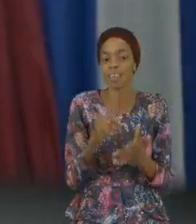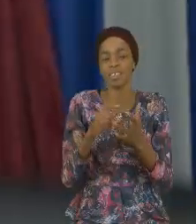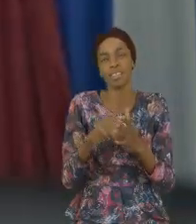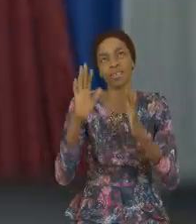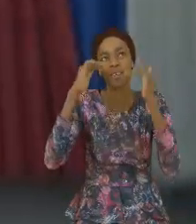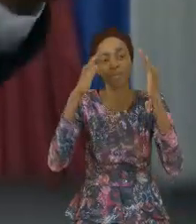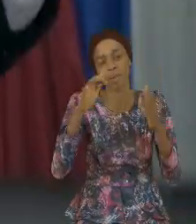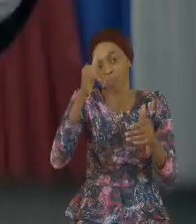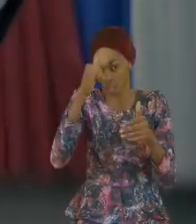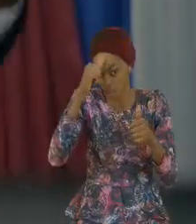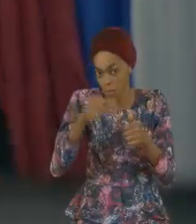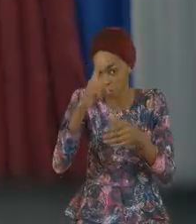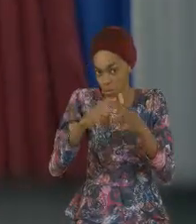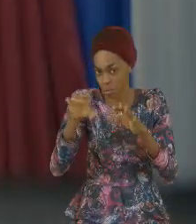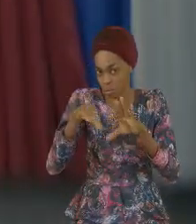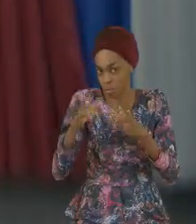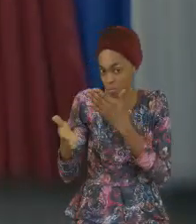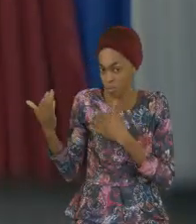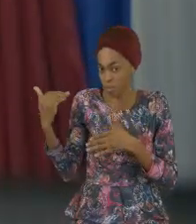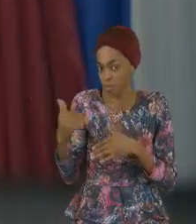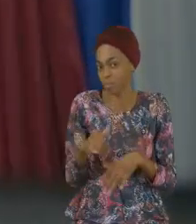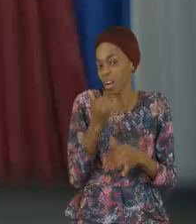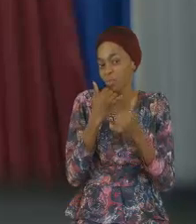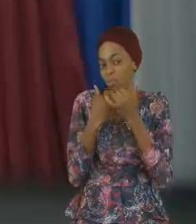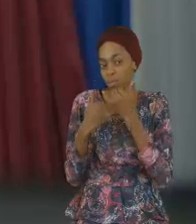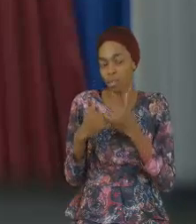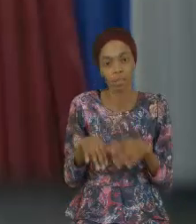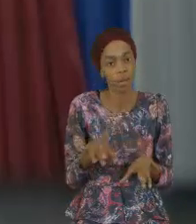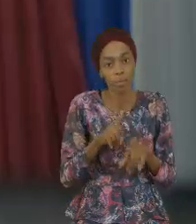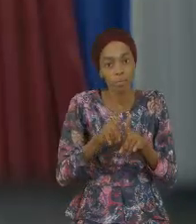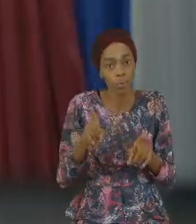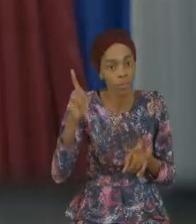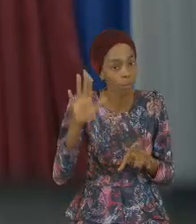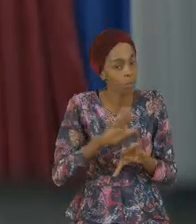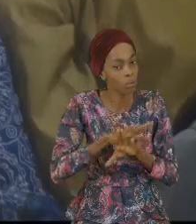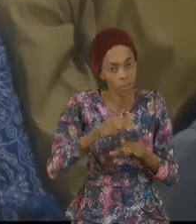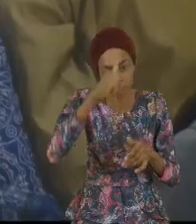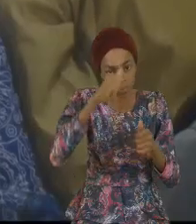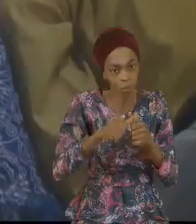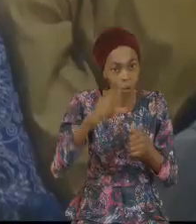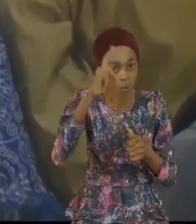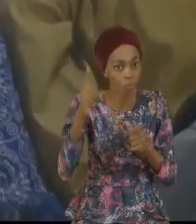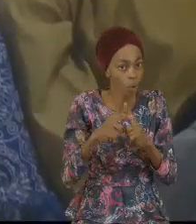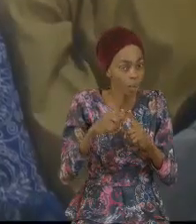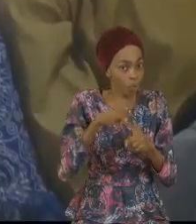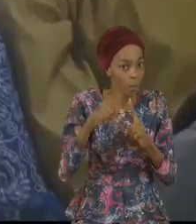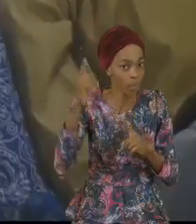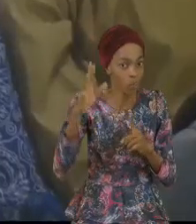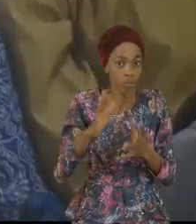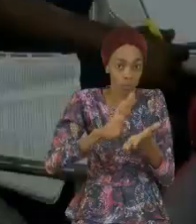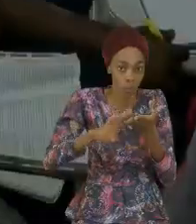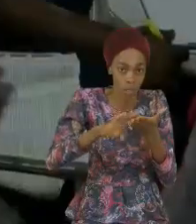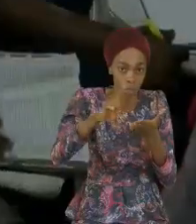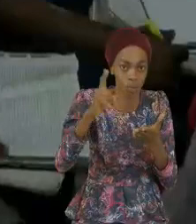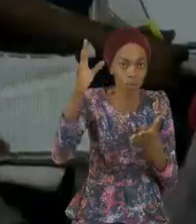you were. God doesn't remember. When he forgives you, he forgets. I didn't hear your amen.